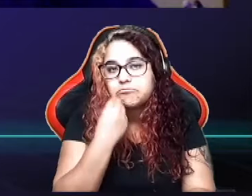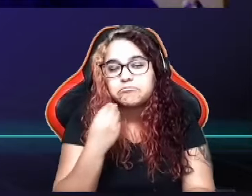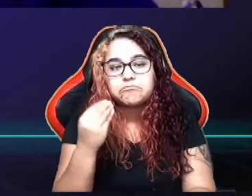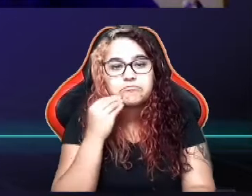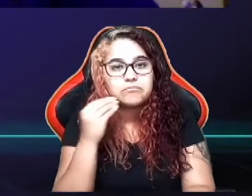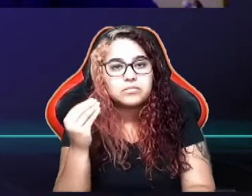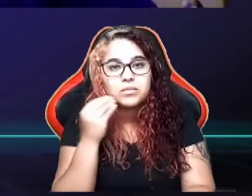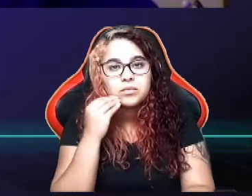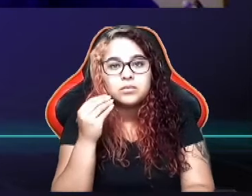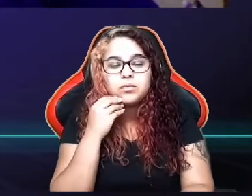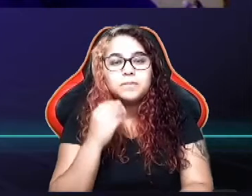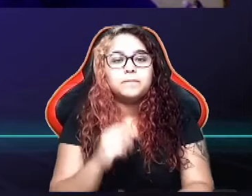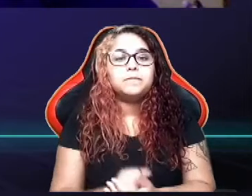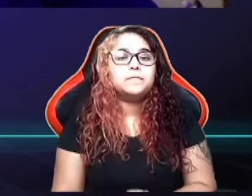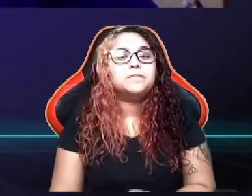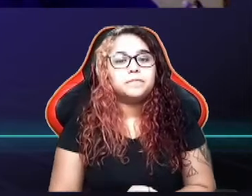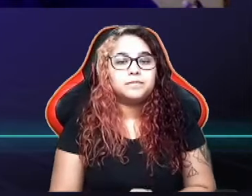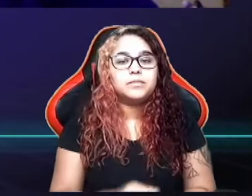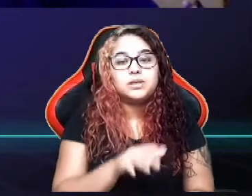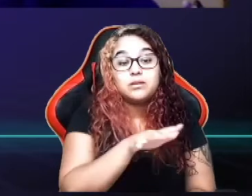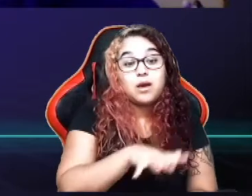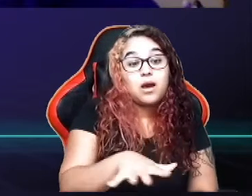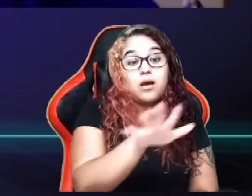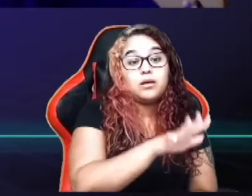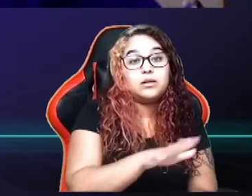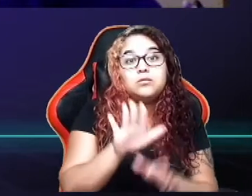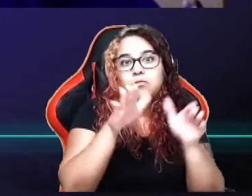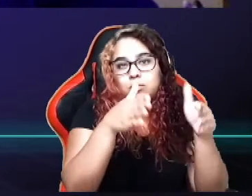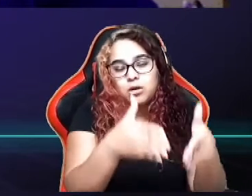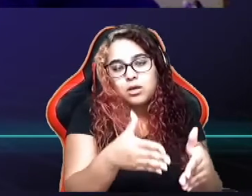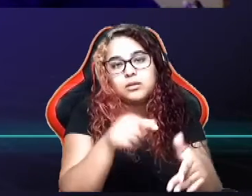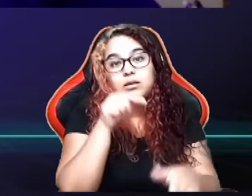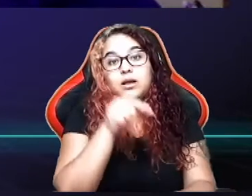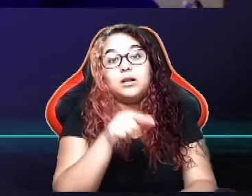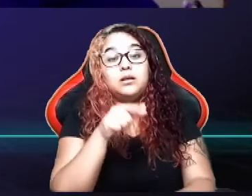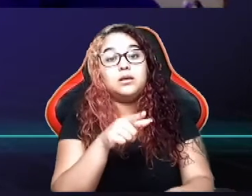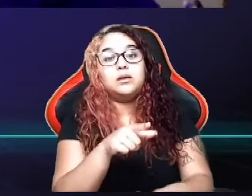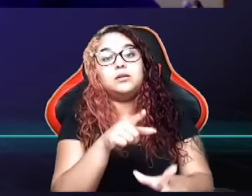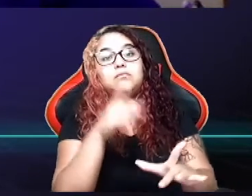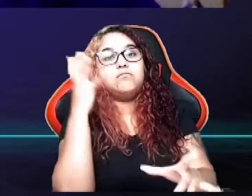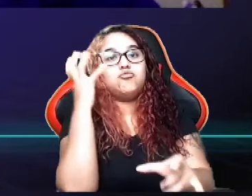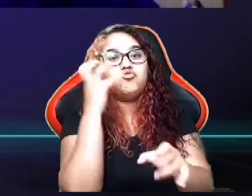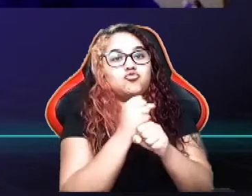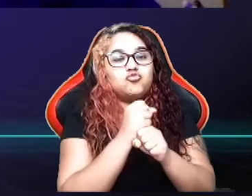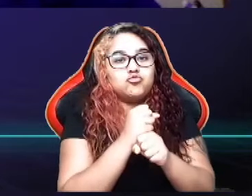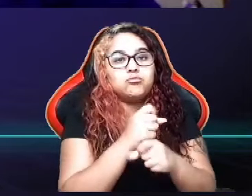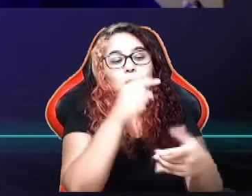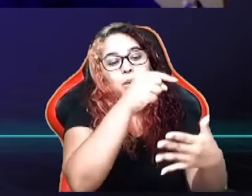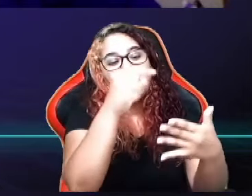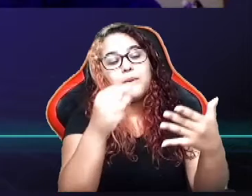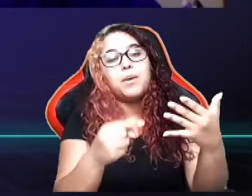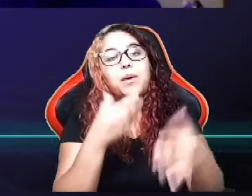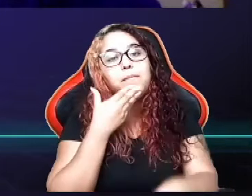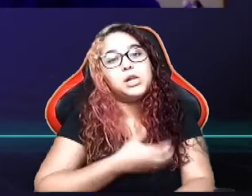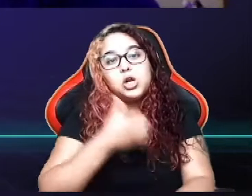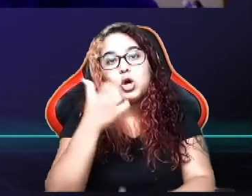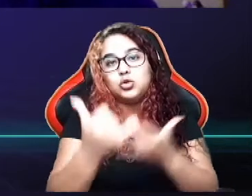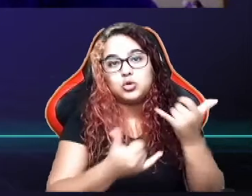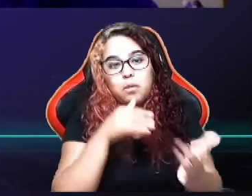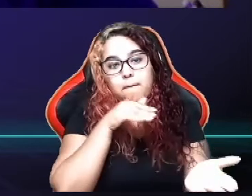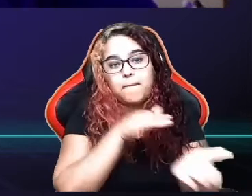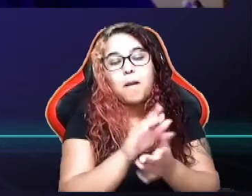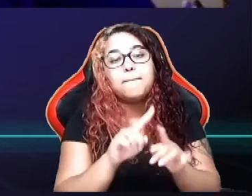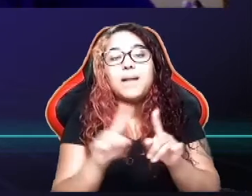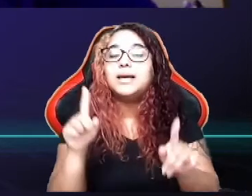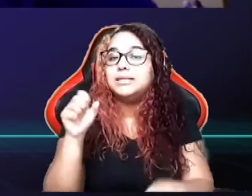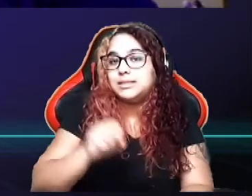launching soft launches, launching in different areas, in strategic regions, and also raising feedback